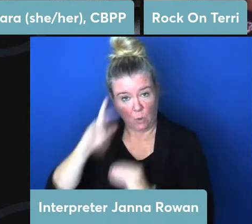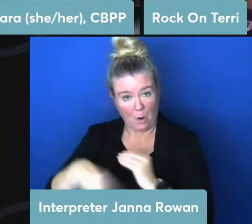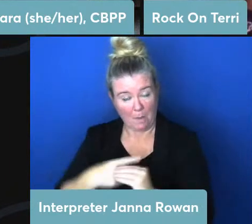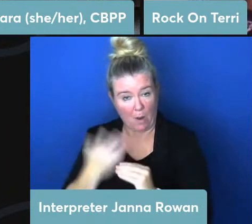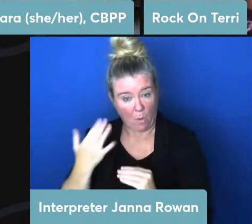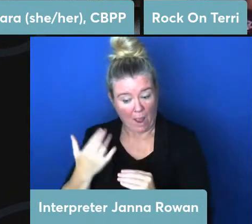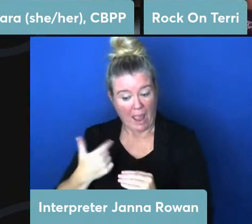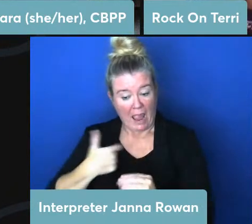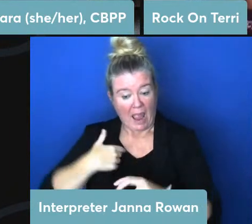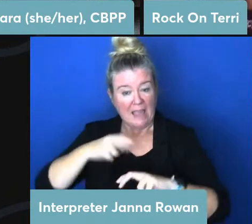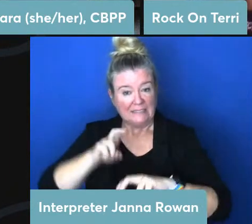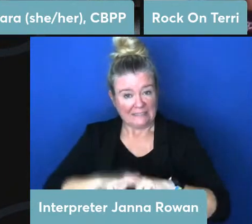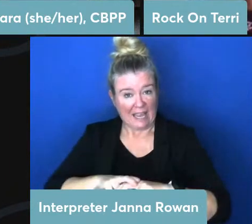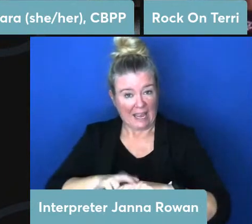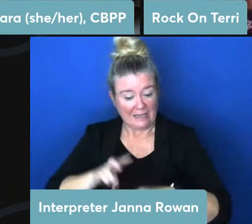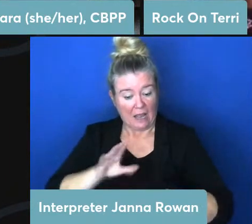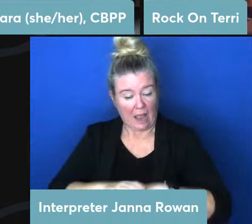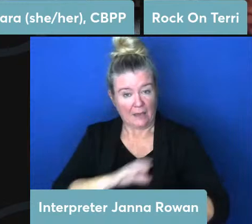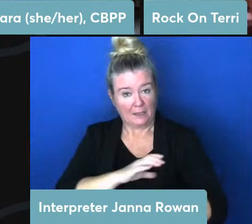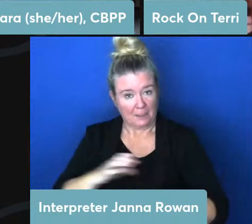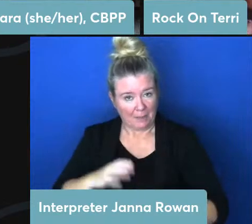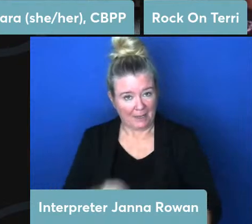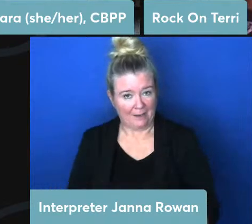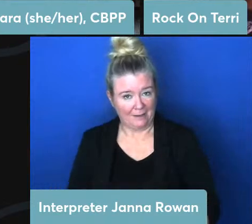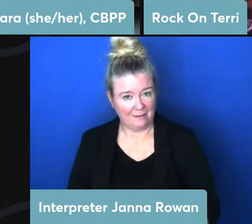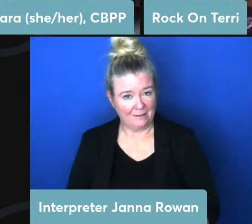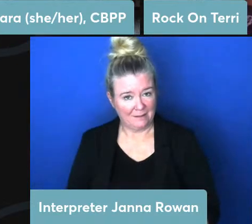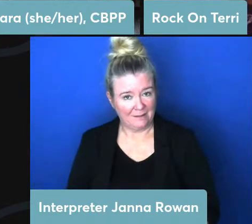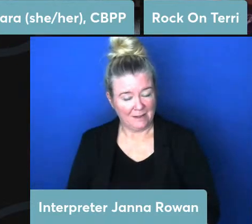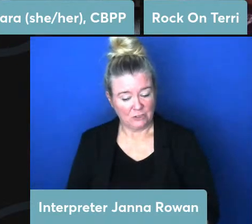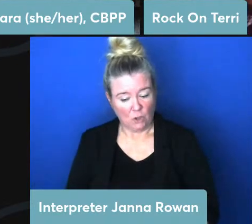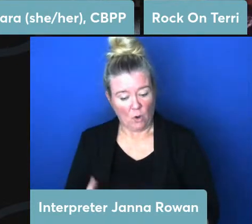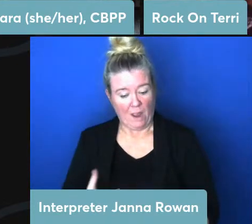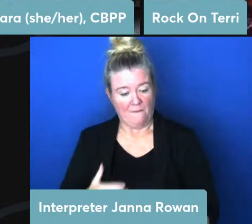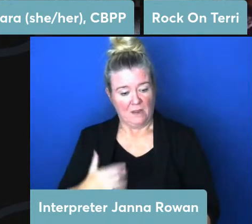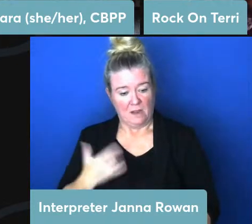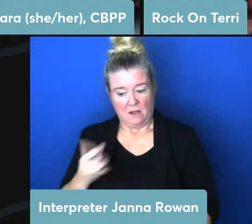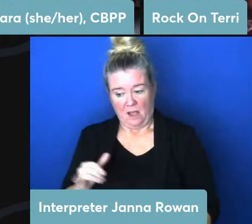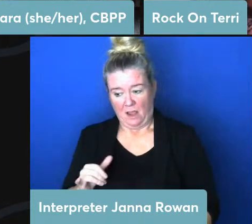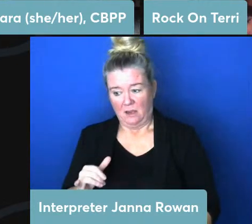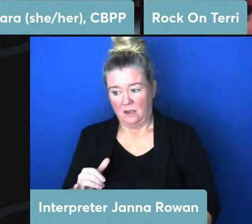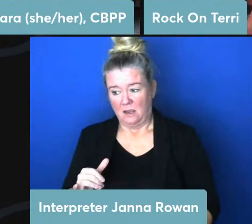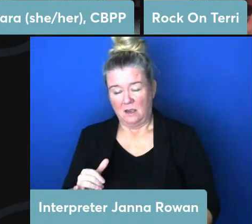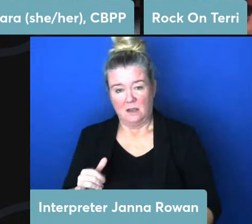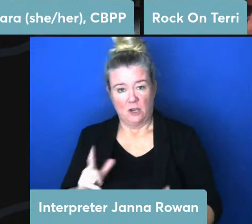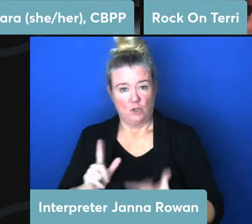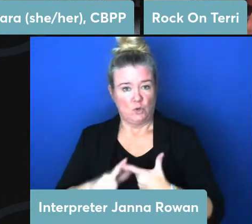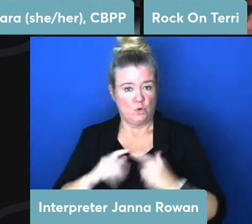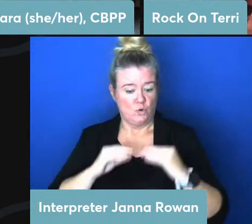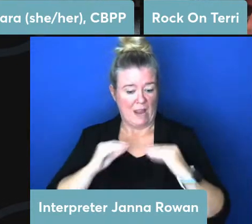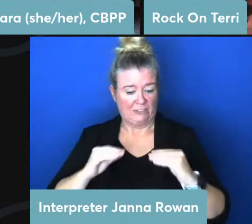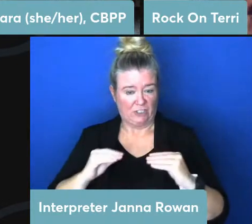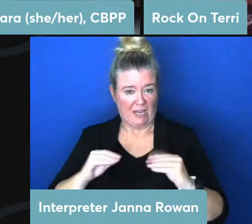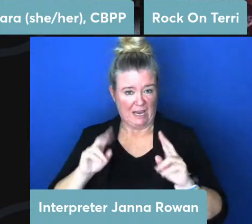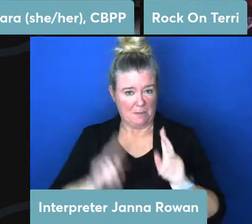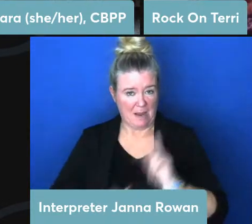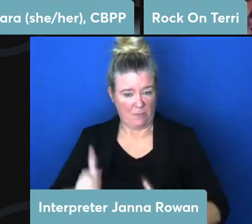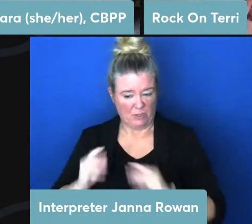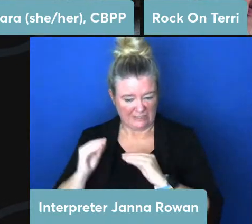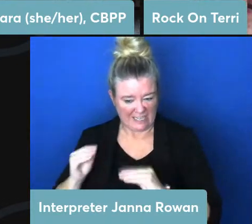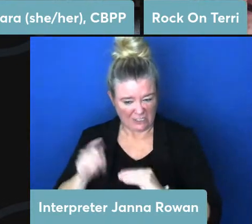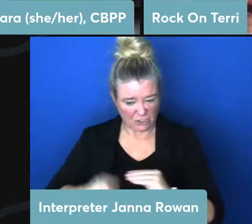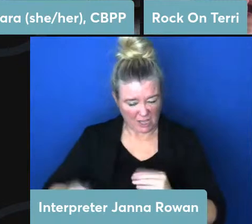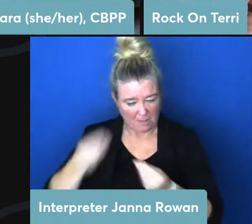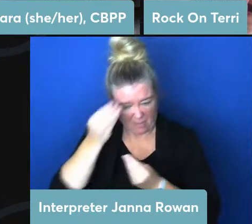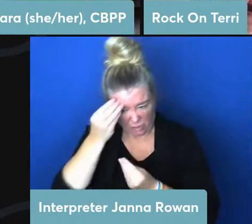because I sat on a committee. So I feel that, you know, educate the consumer, let them